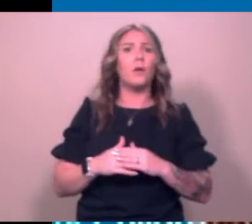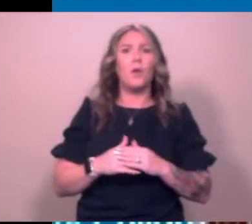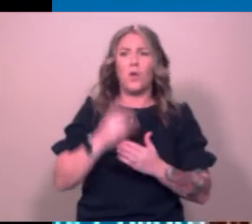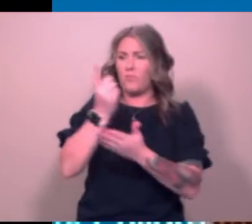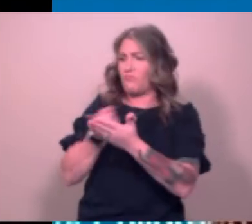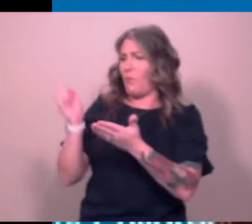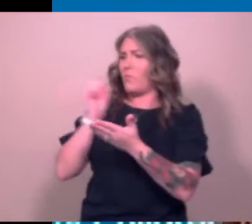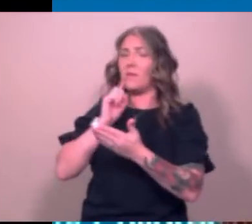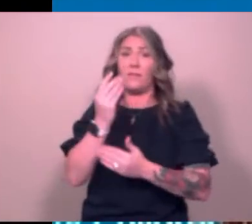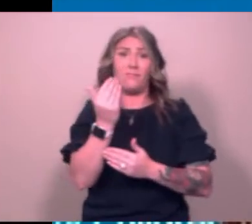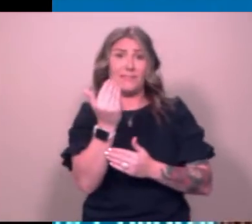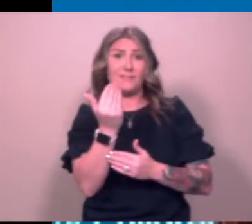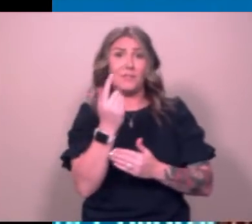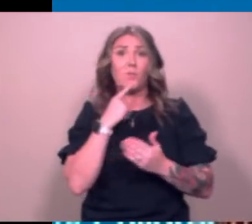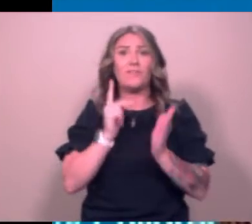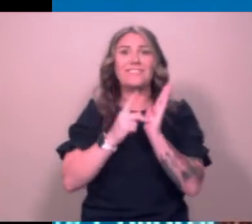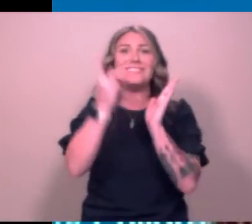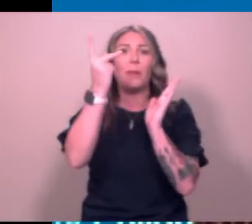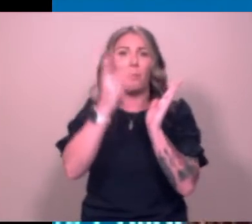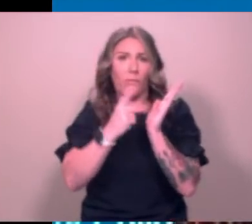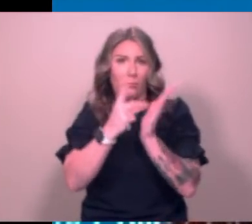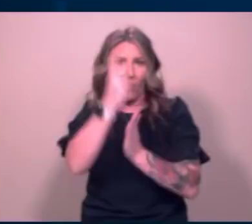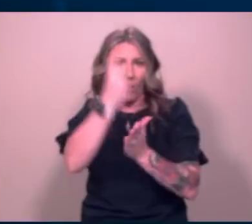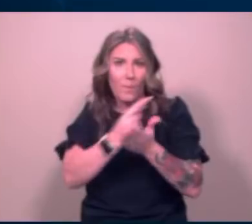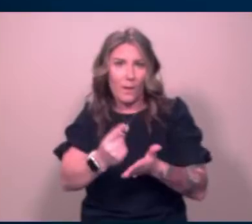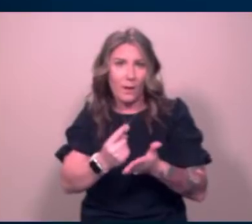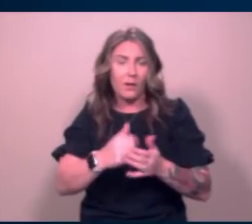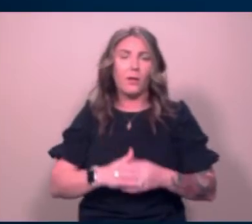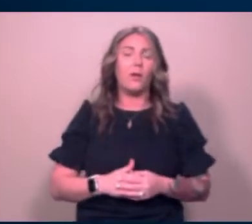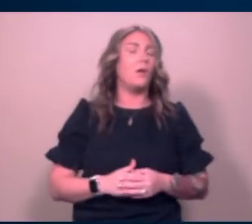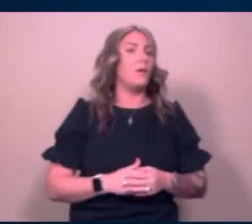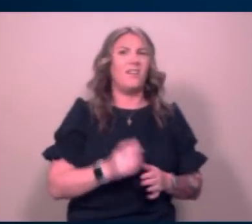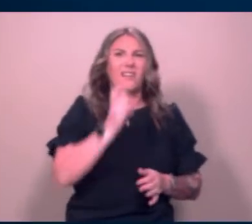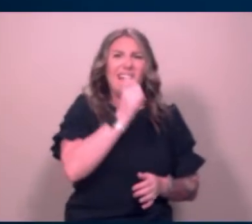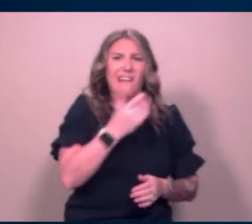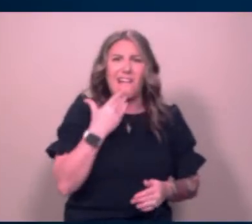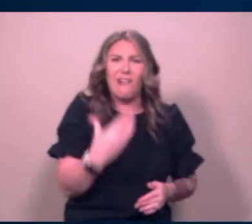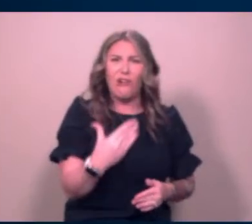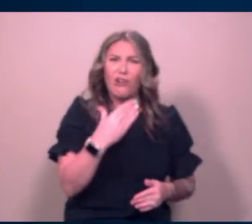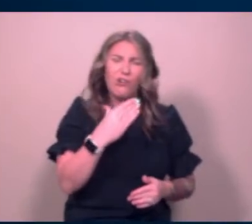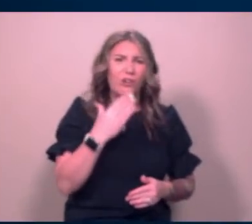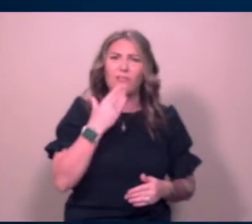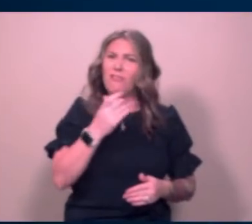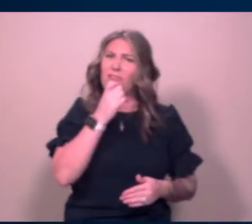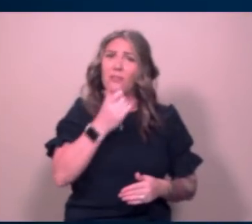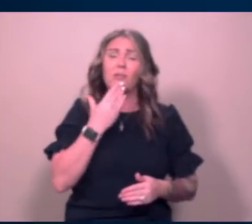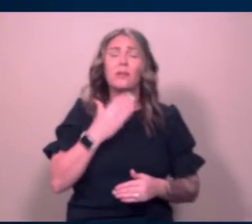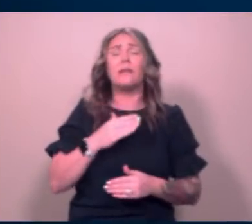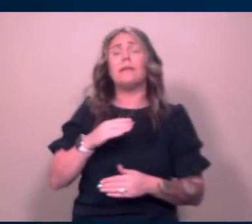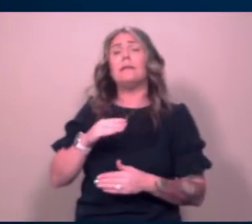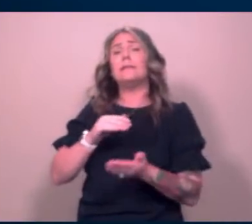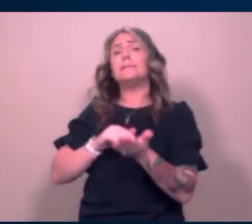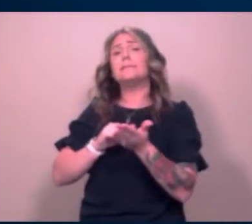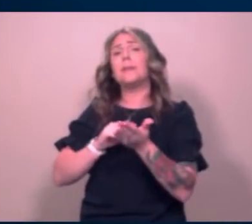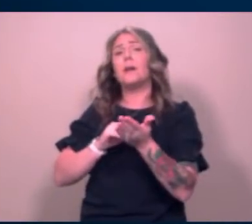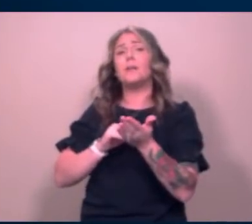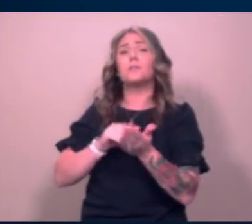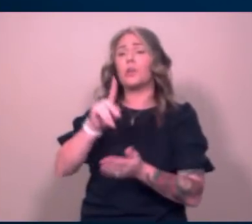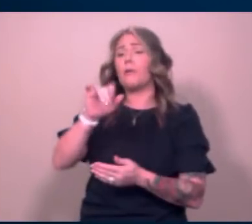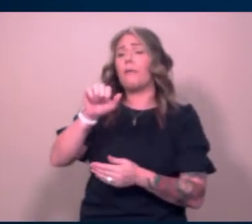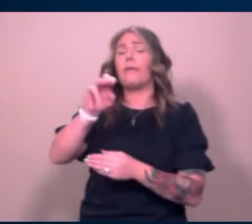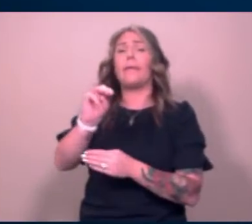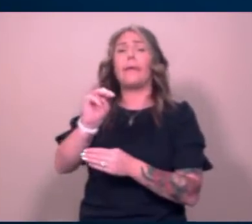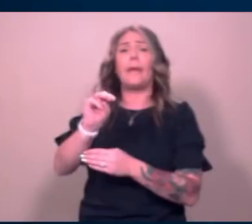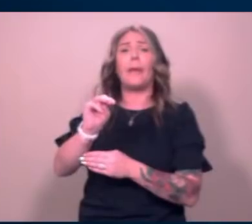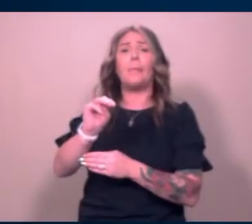were at 15. So we've doubled in the last week. Yeah, not good news at all. Dr. Kim McGow, Chief Medical Officer at HCA Midwest.